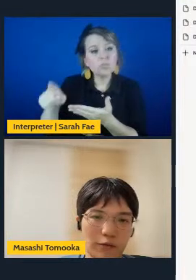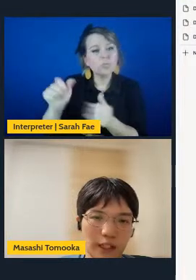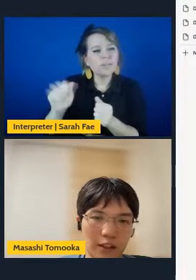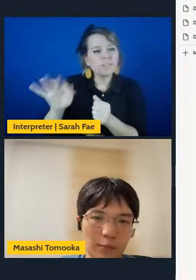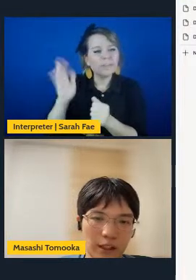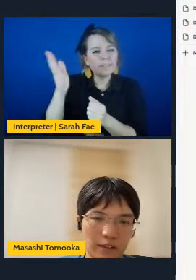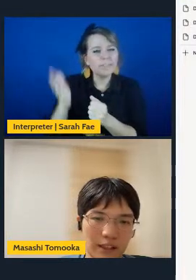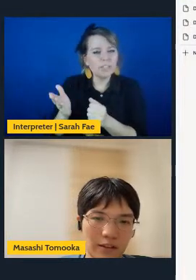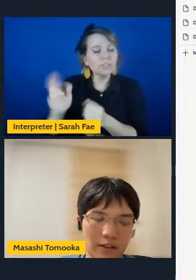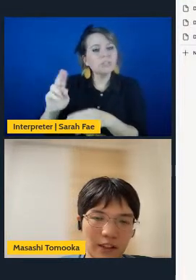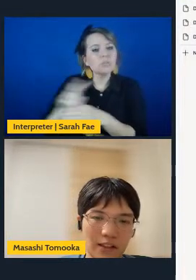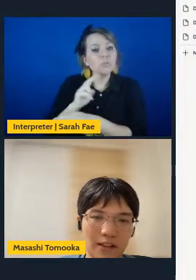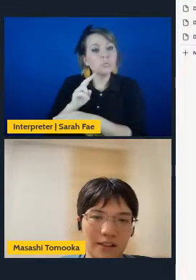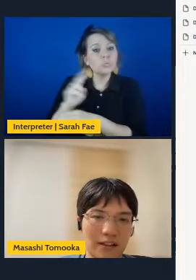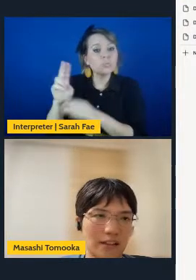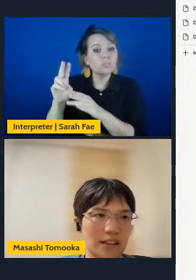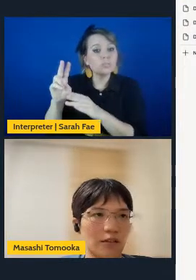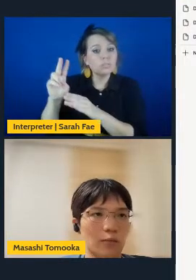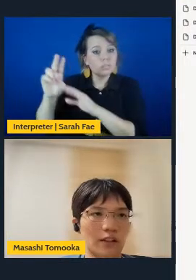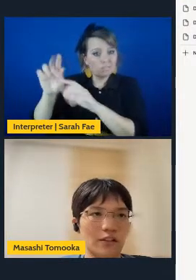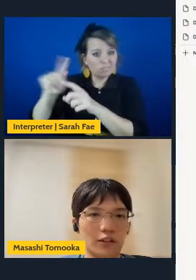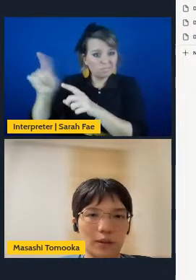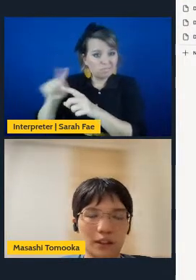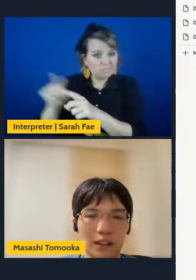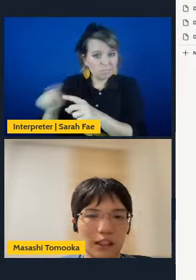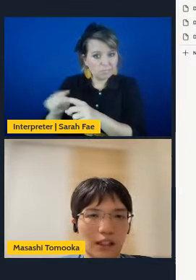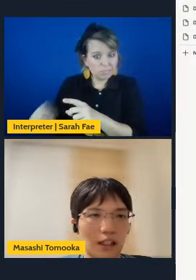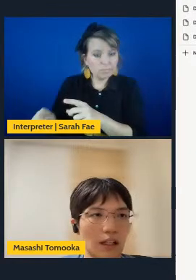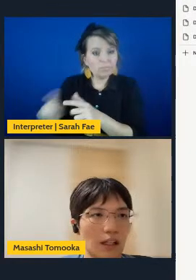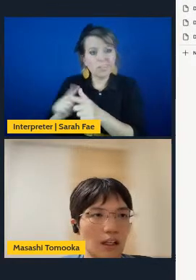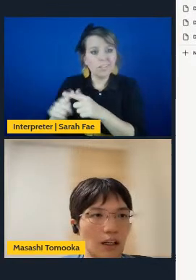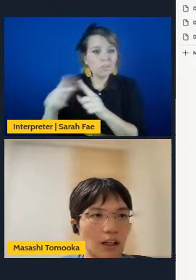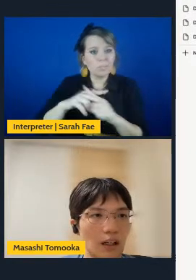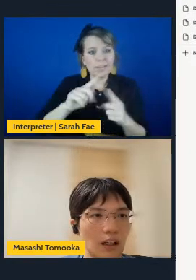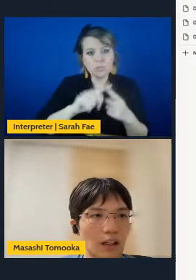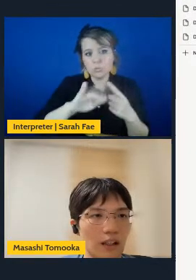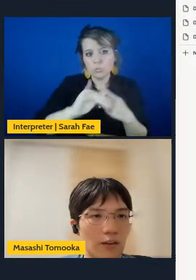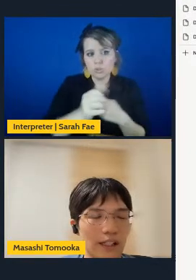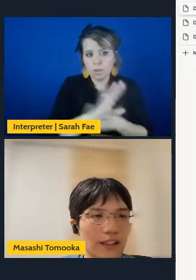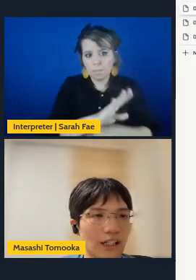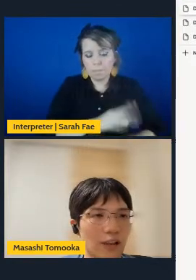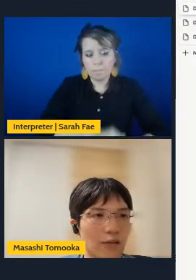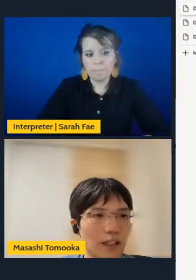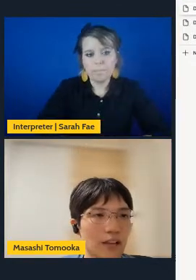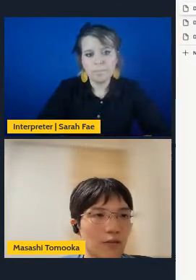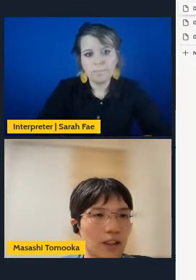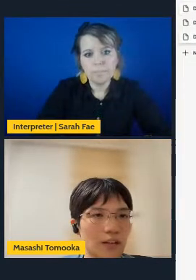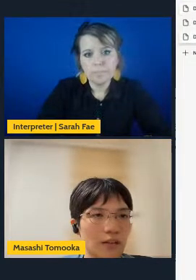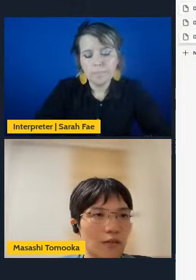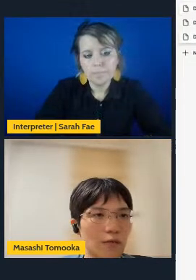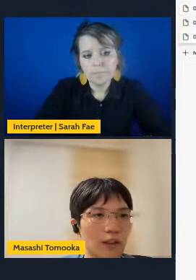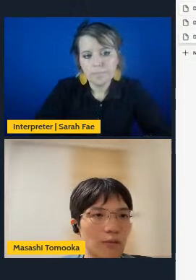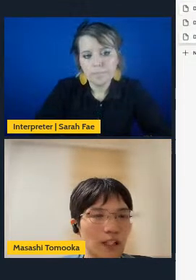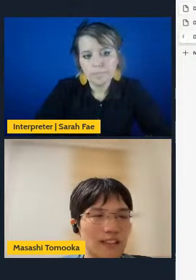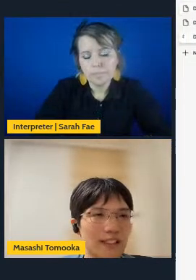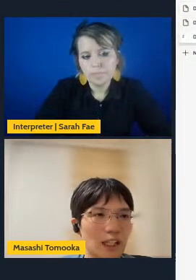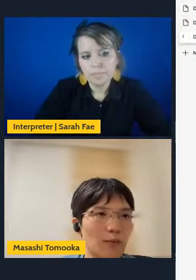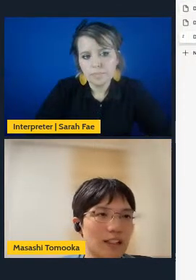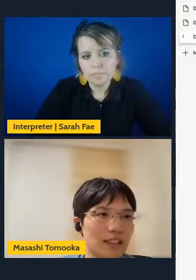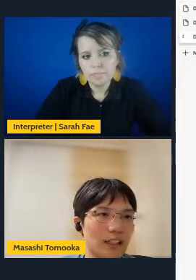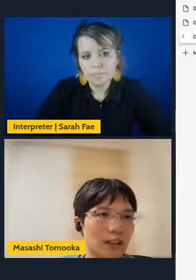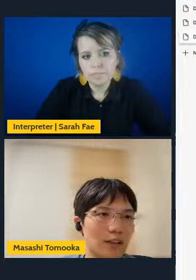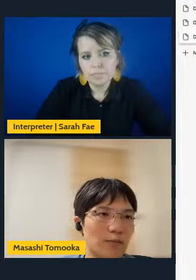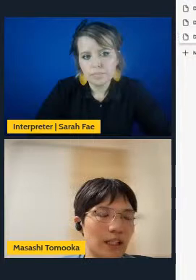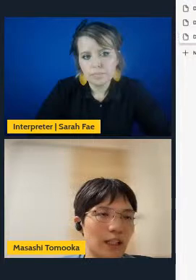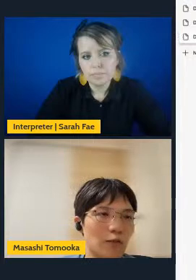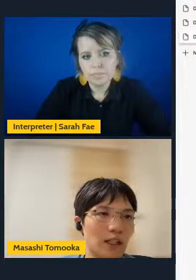to when you build the front end inside this code build job. The final artifact will be much same